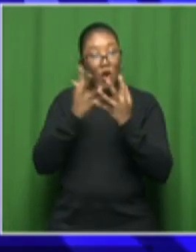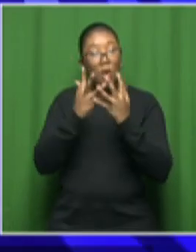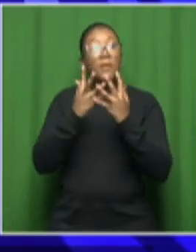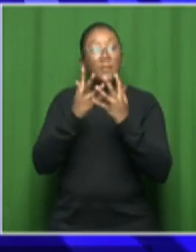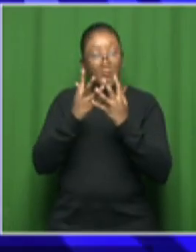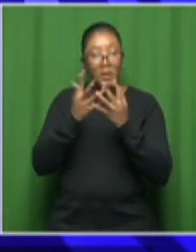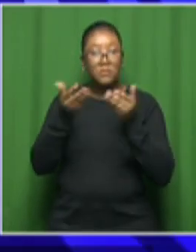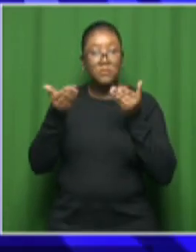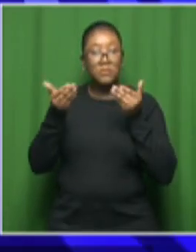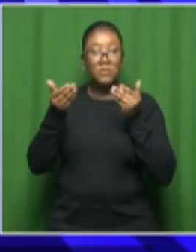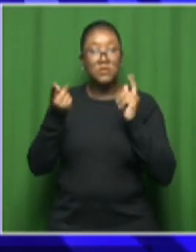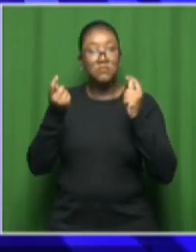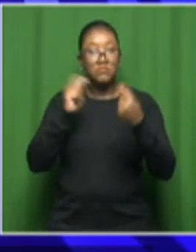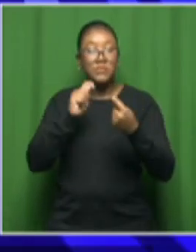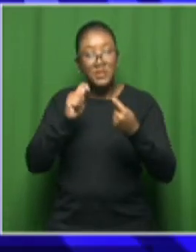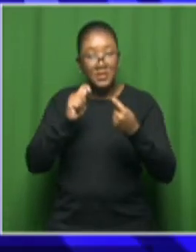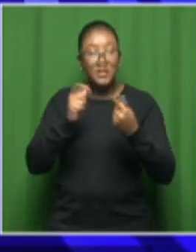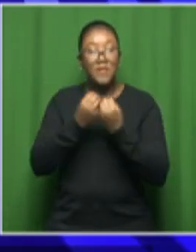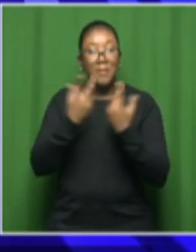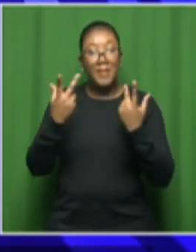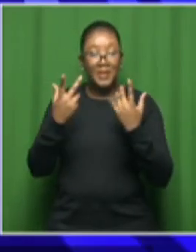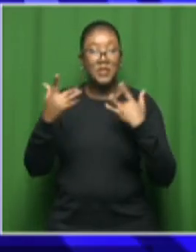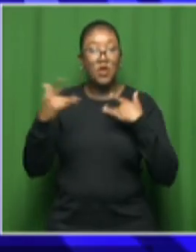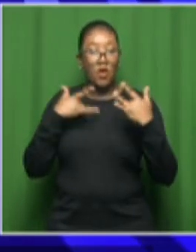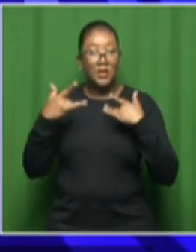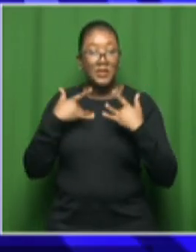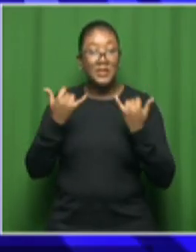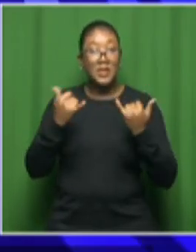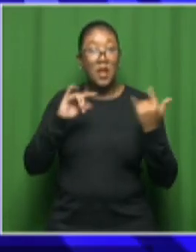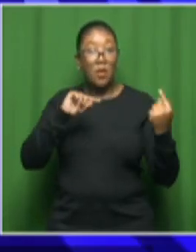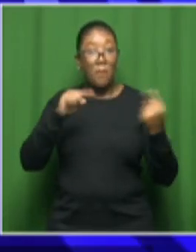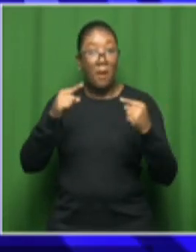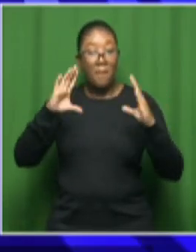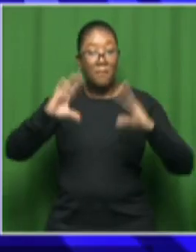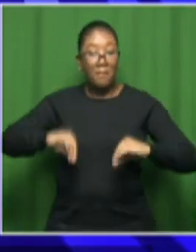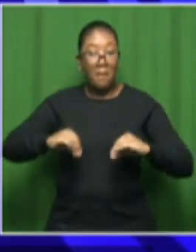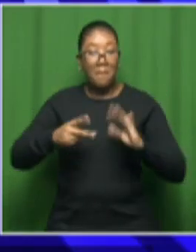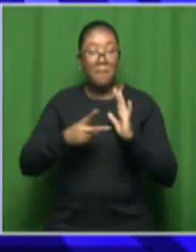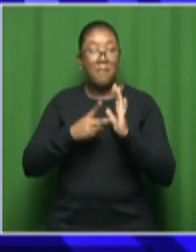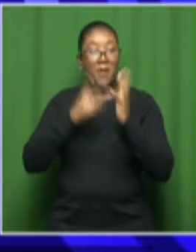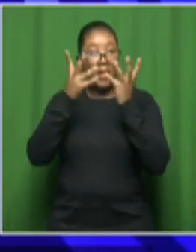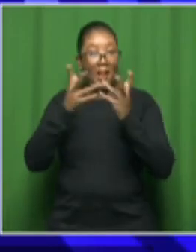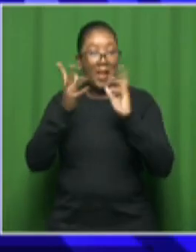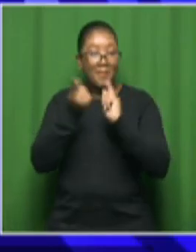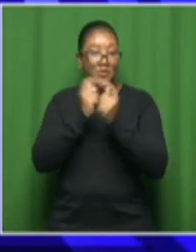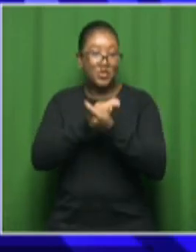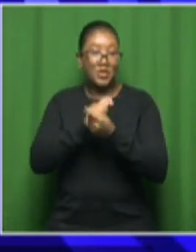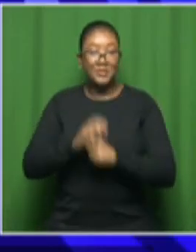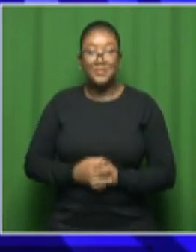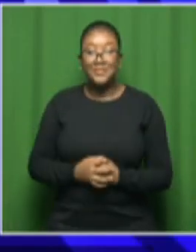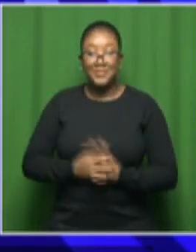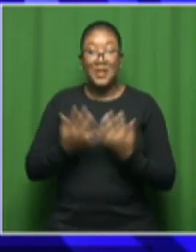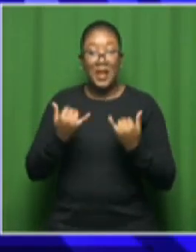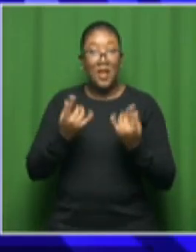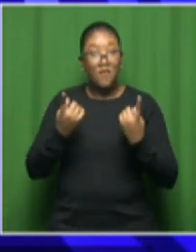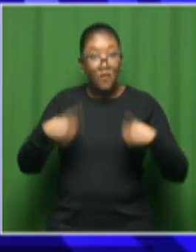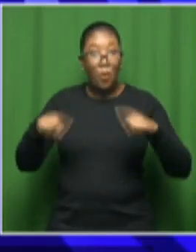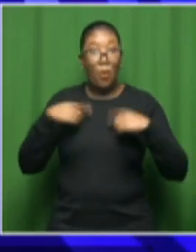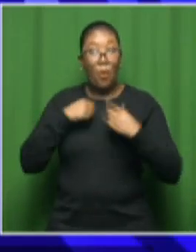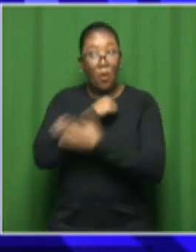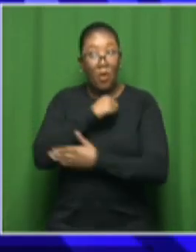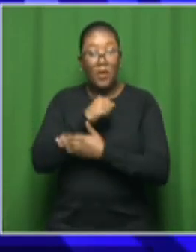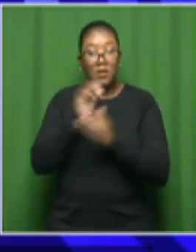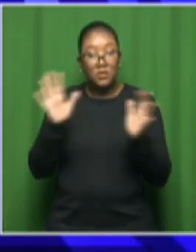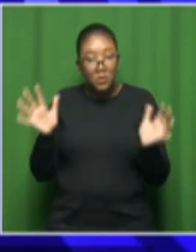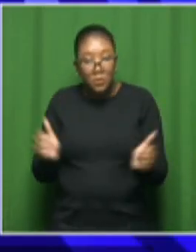address critical challenges, from ending conflicts to climate change, that must also ensure that no one is left behind, a key